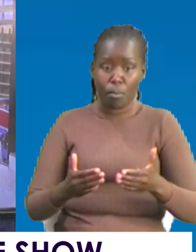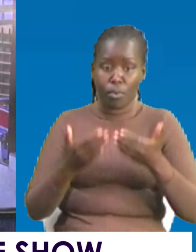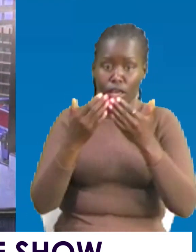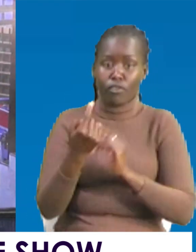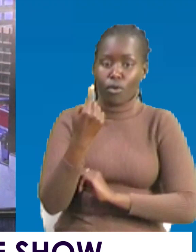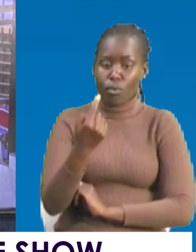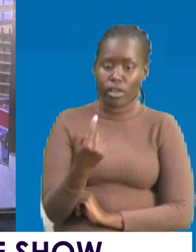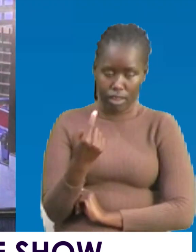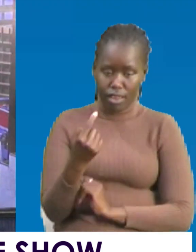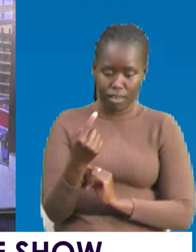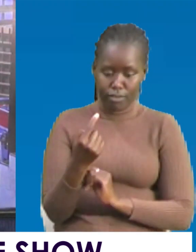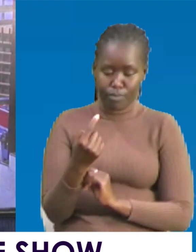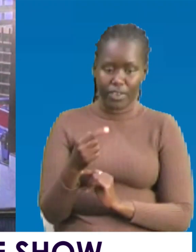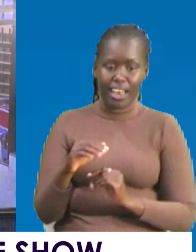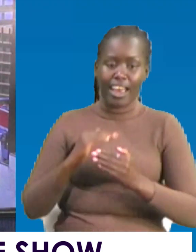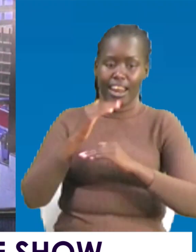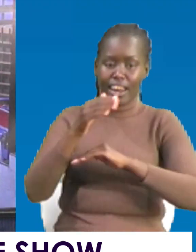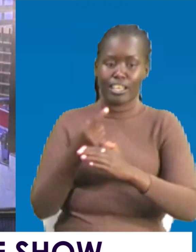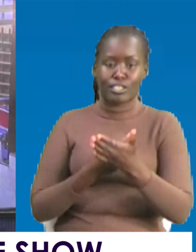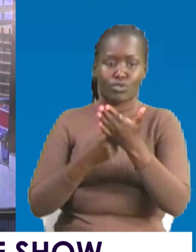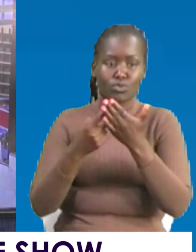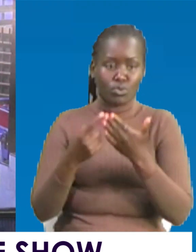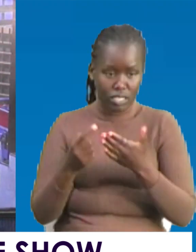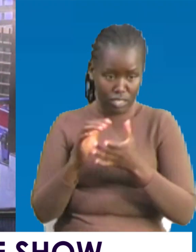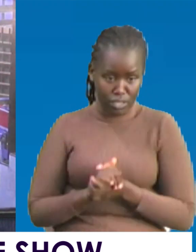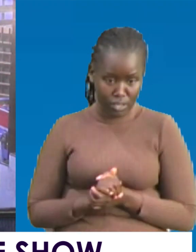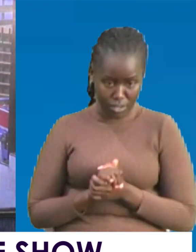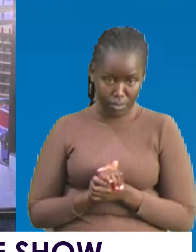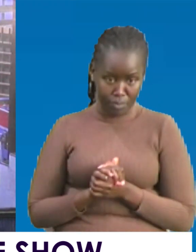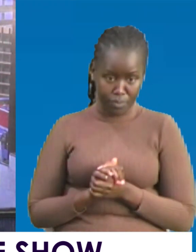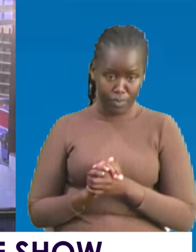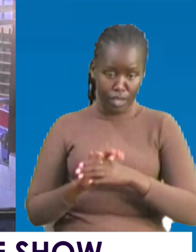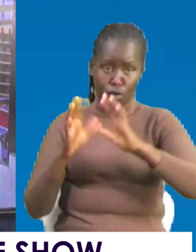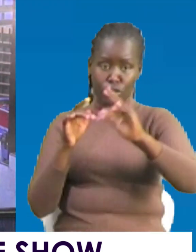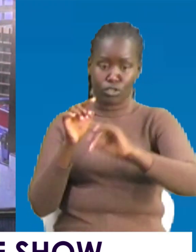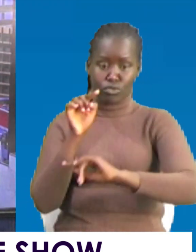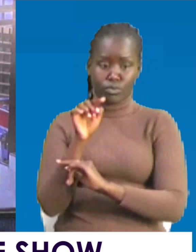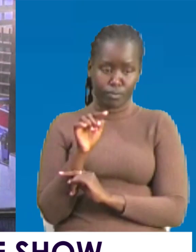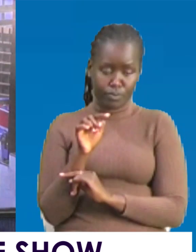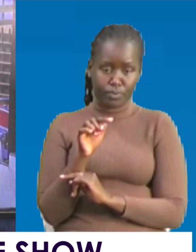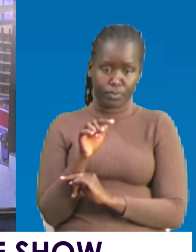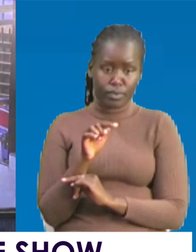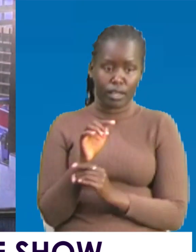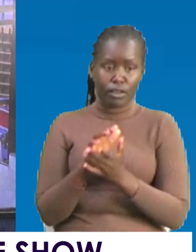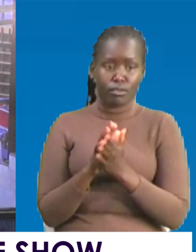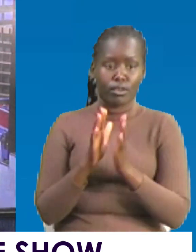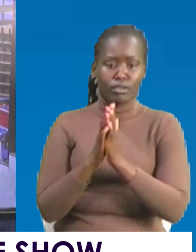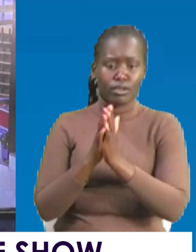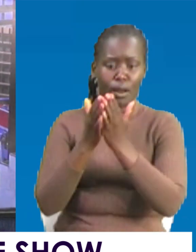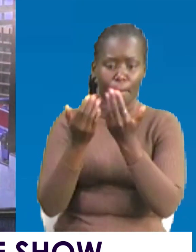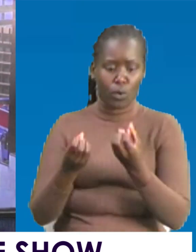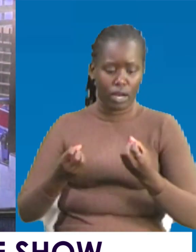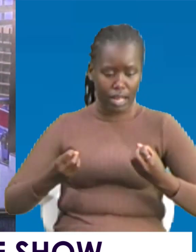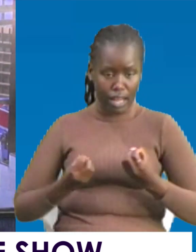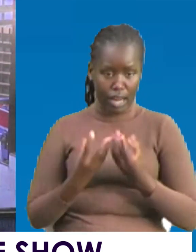here next week. Tune in for one Benihin Walubengo. Shout out to you. We were at your book launch